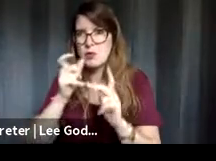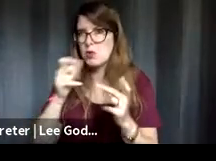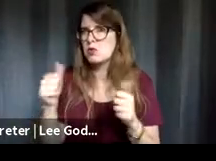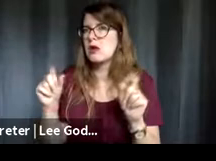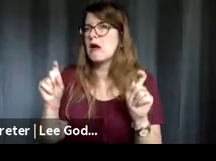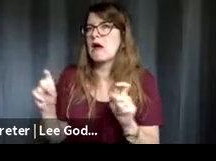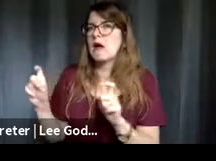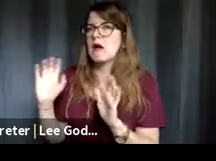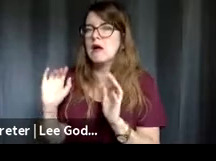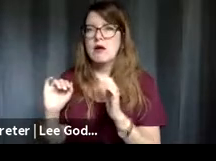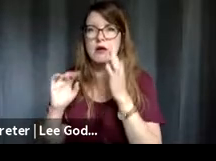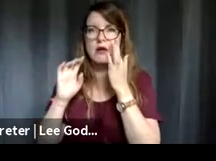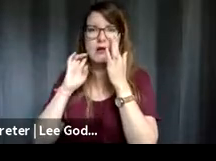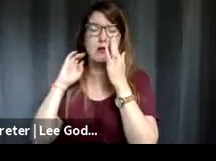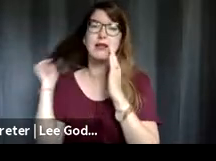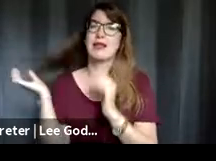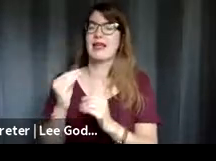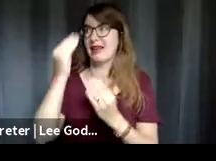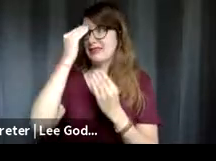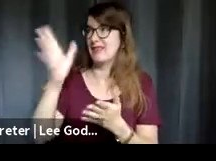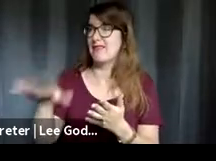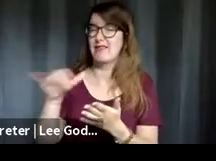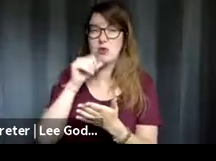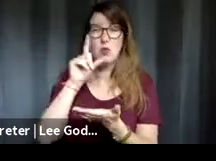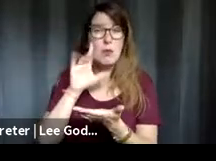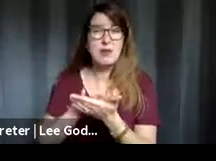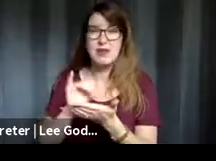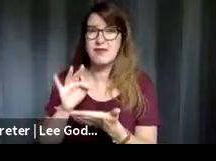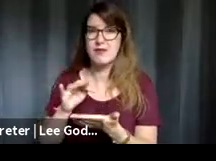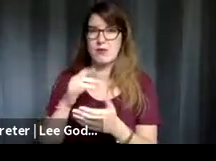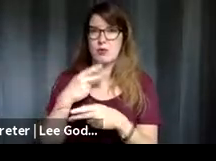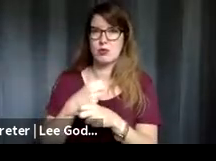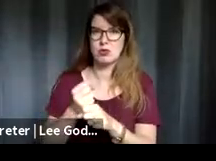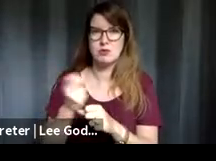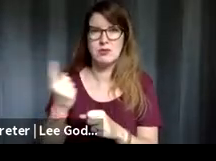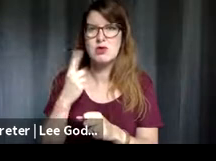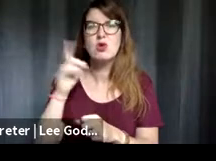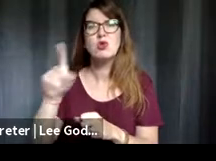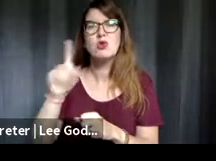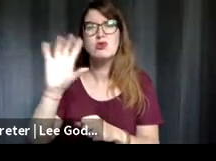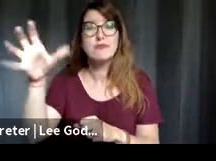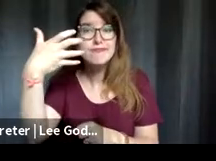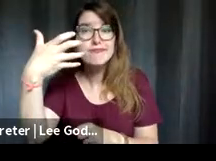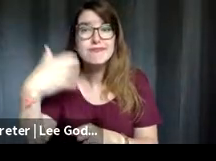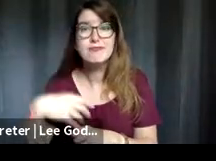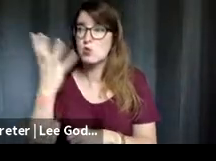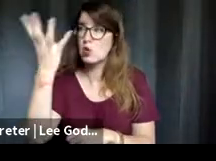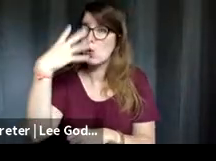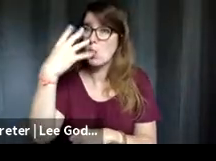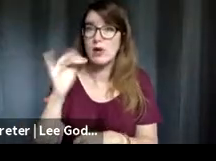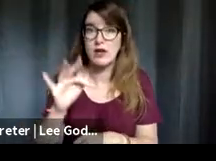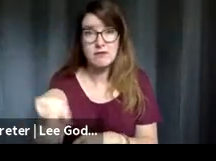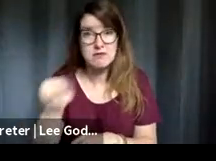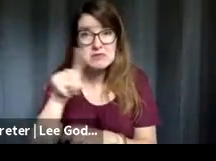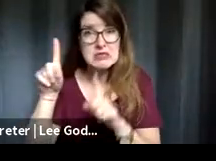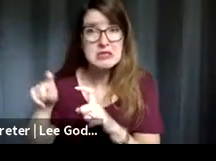him. And I said, you won't believe me if we produce something. So why don't you guys just take out your phone and record, if you've